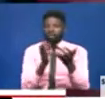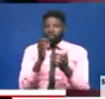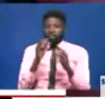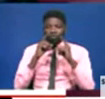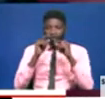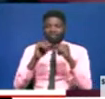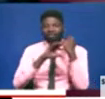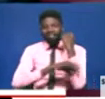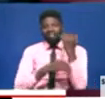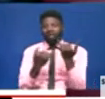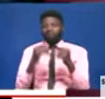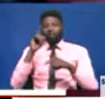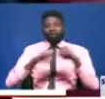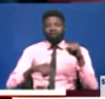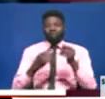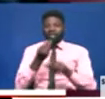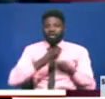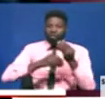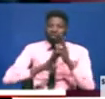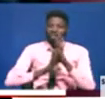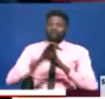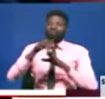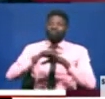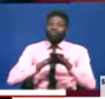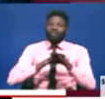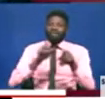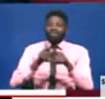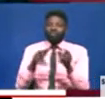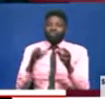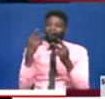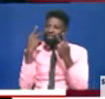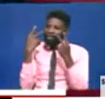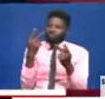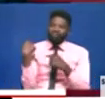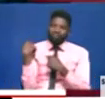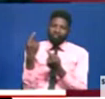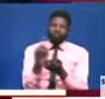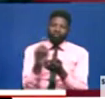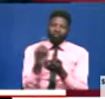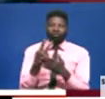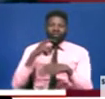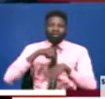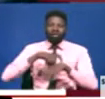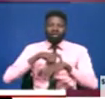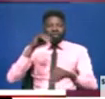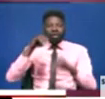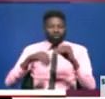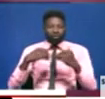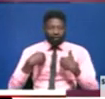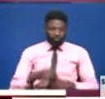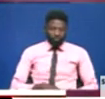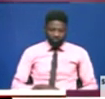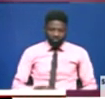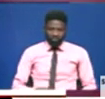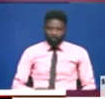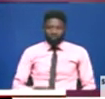afford another sluggish nation building, as has been witnessed over the last 2 weeks during the electioneering period. We